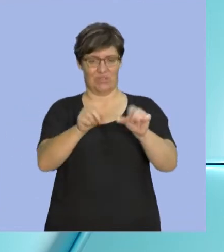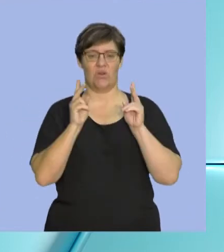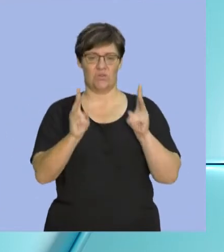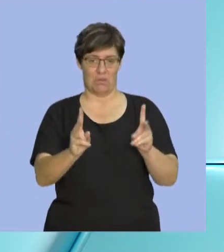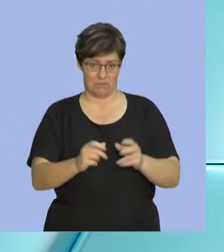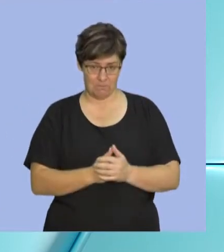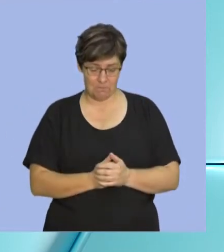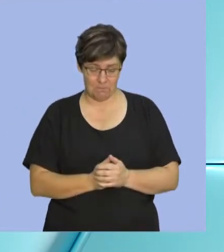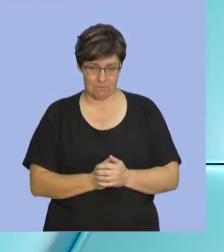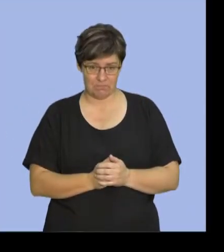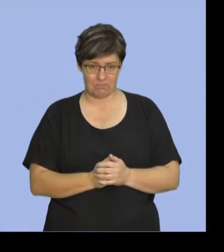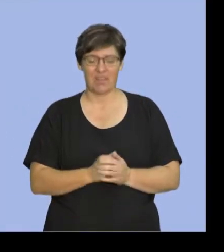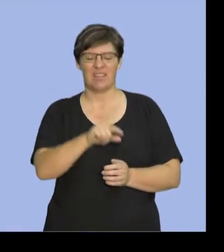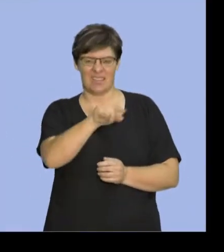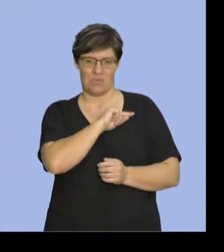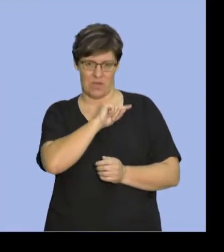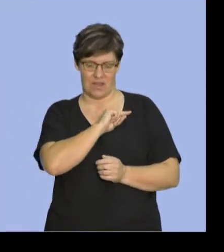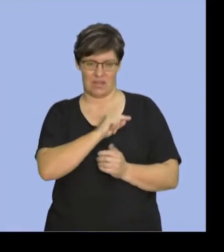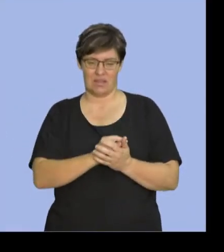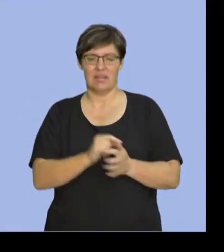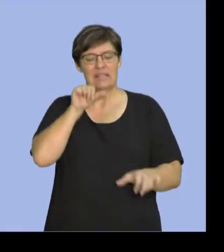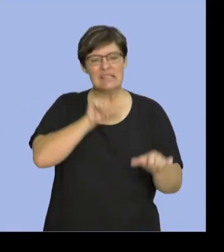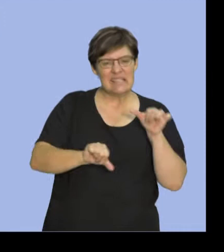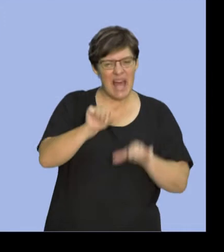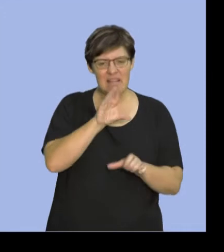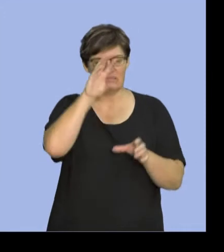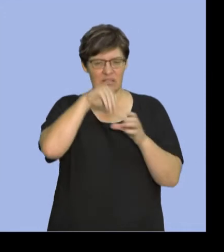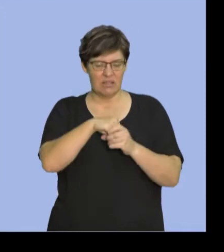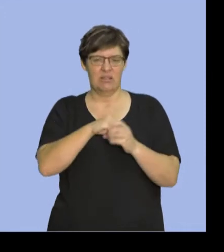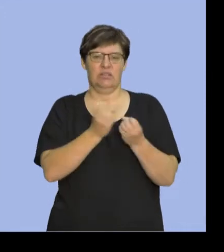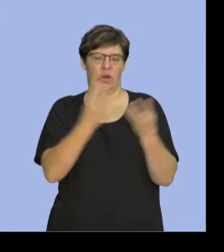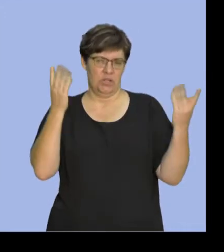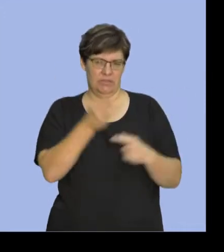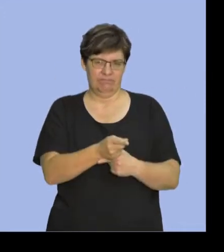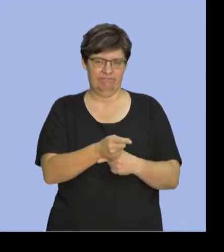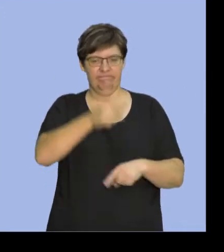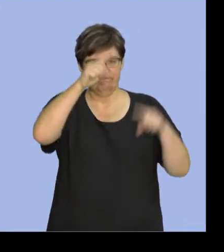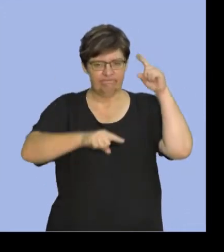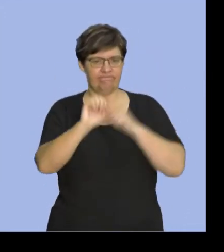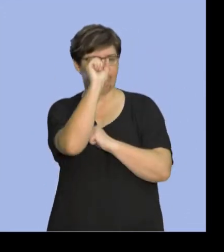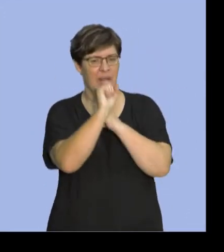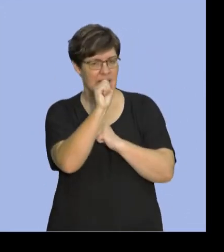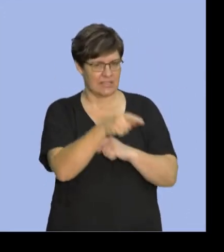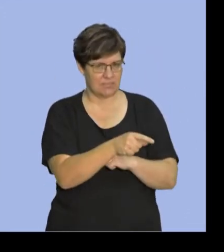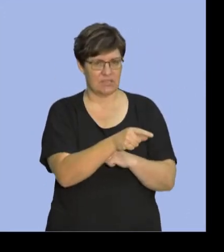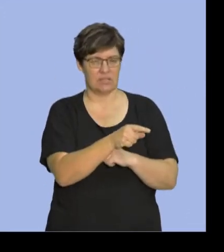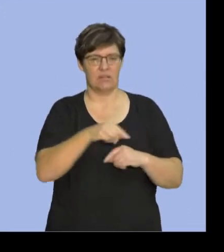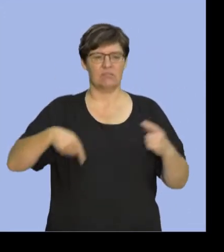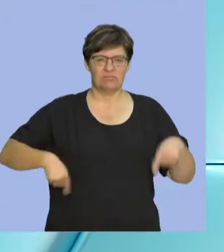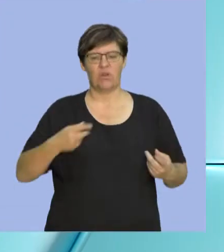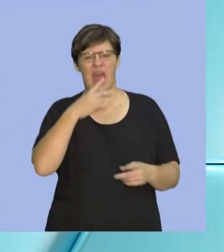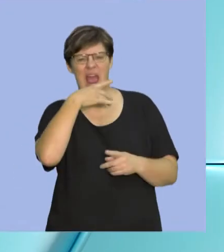range. So that's the reason. So there are lots of signs in nature that talk about various mechanisms that organisms or